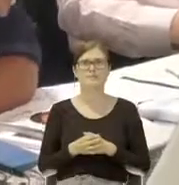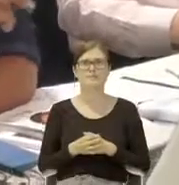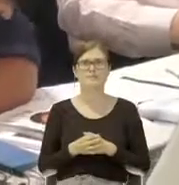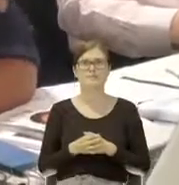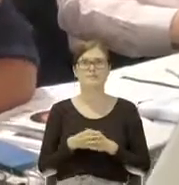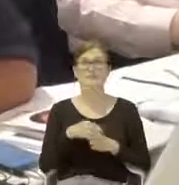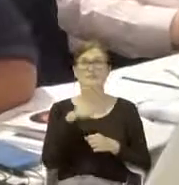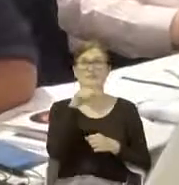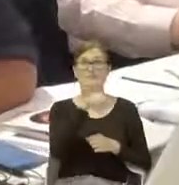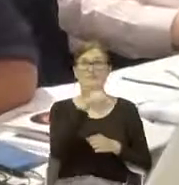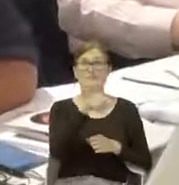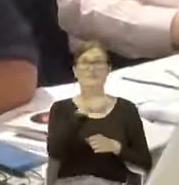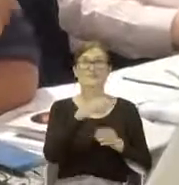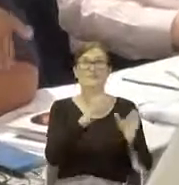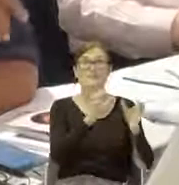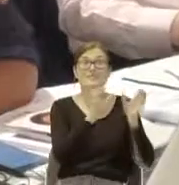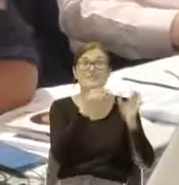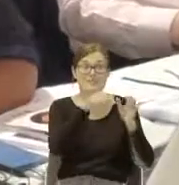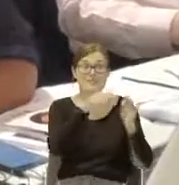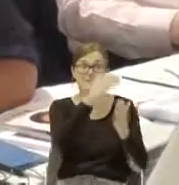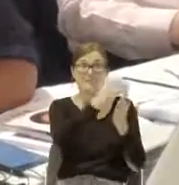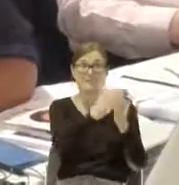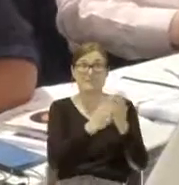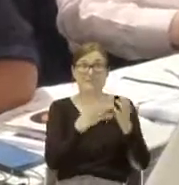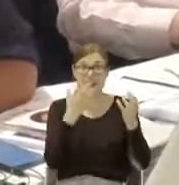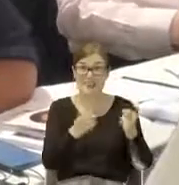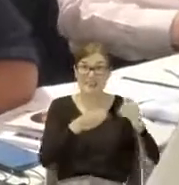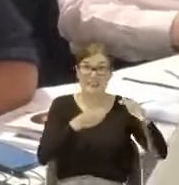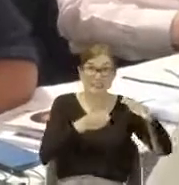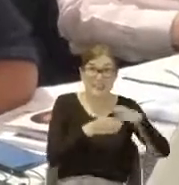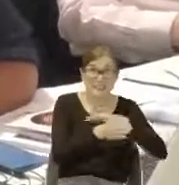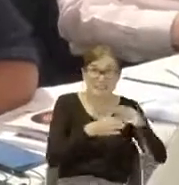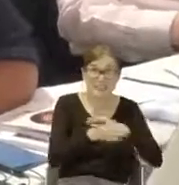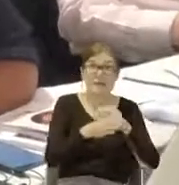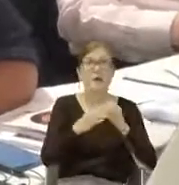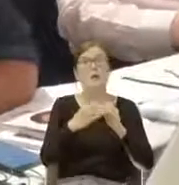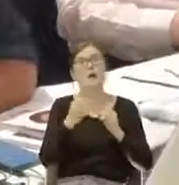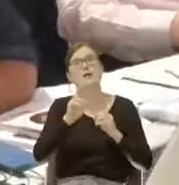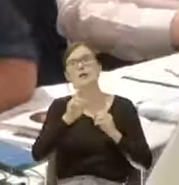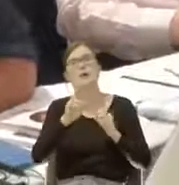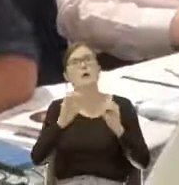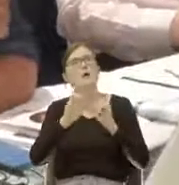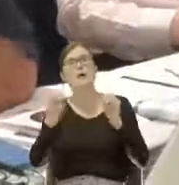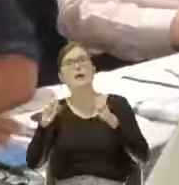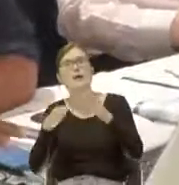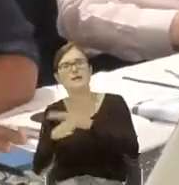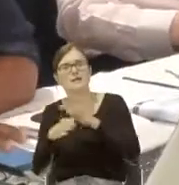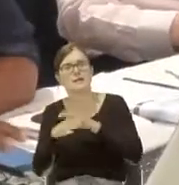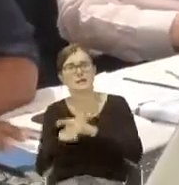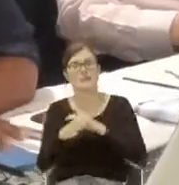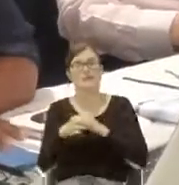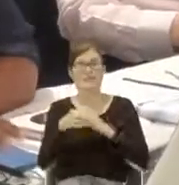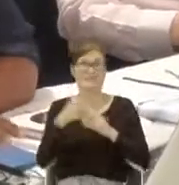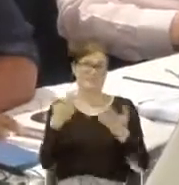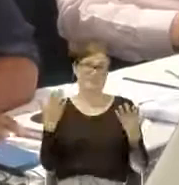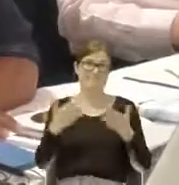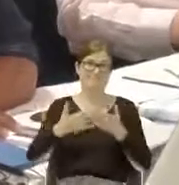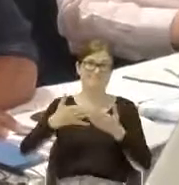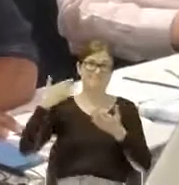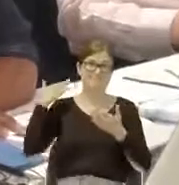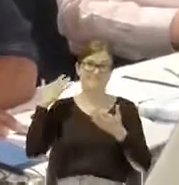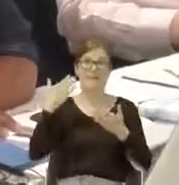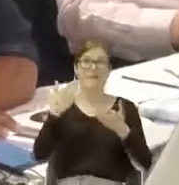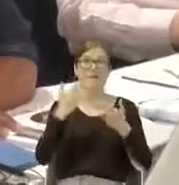to realize our own objective in terms of the targets that we set for ourselves. Because when we adopted